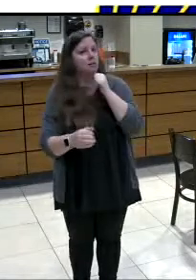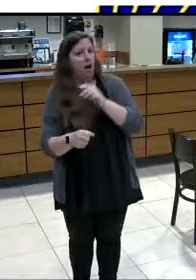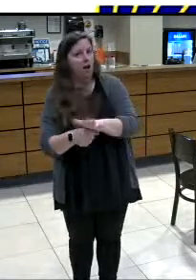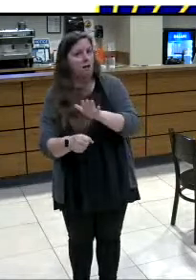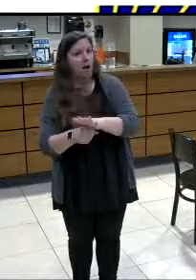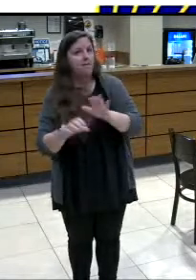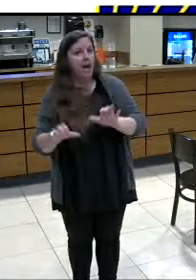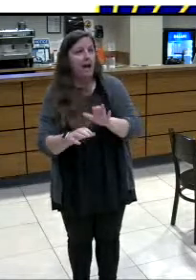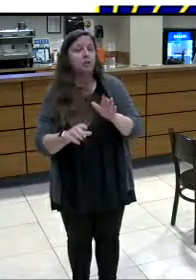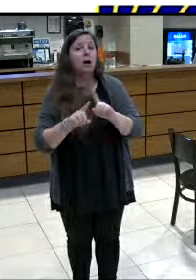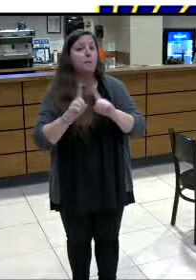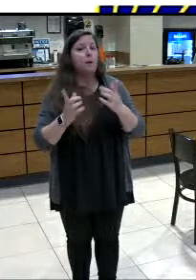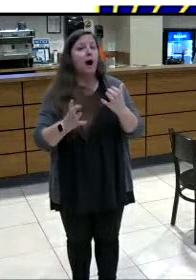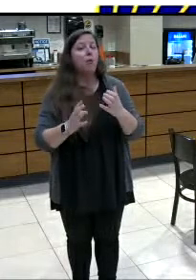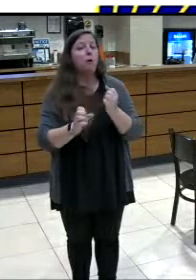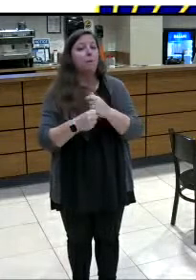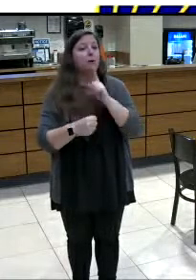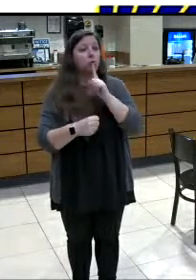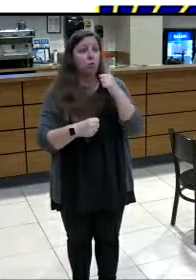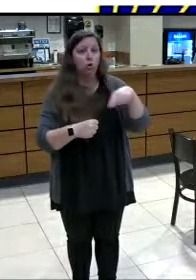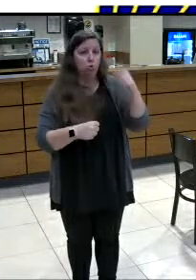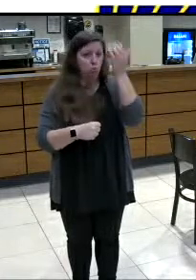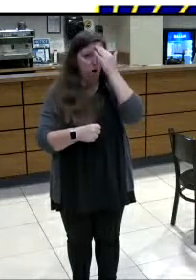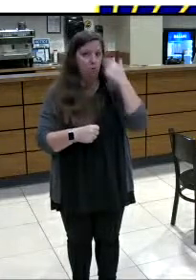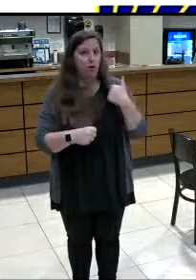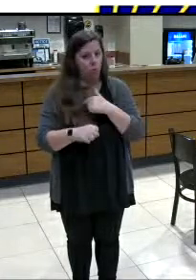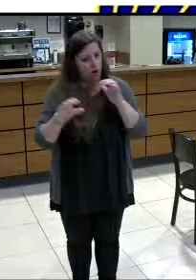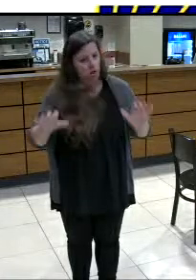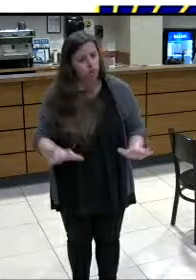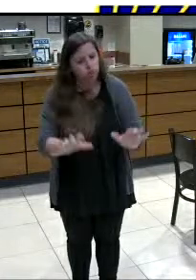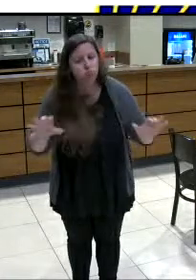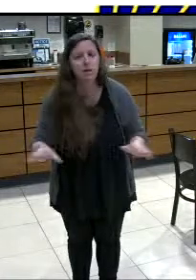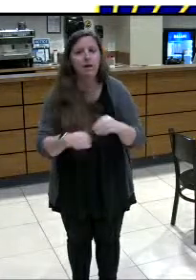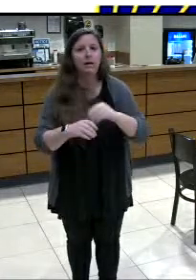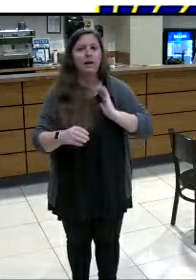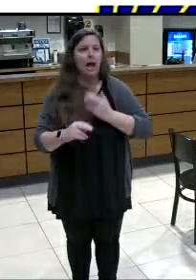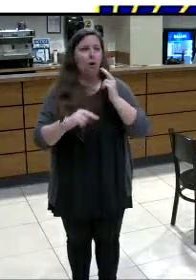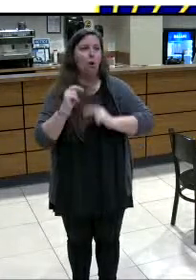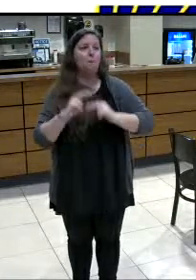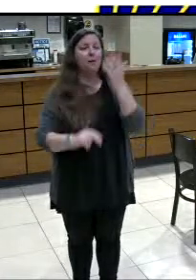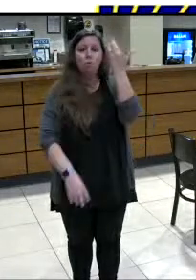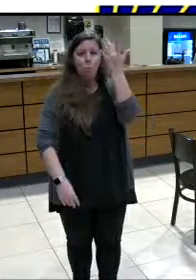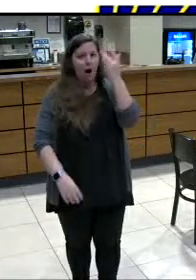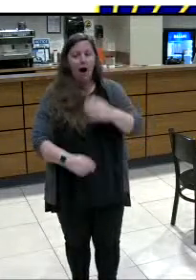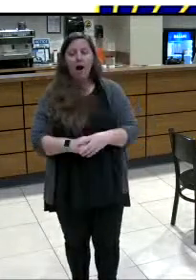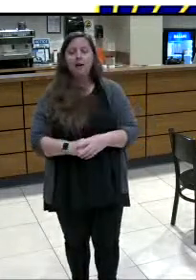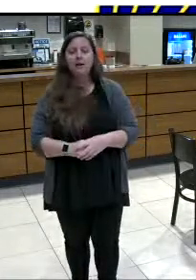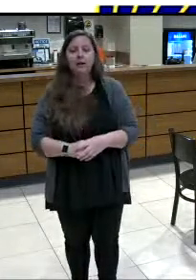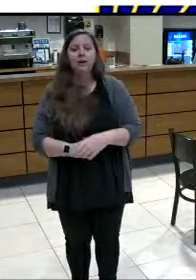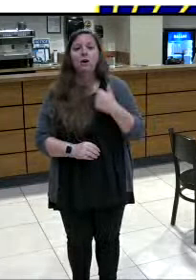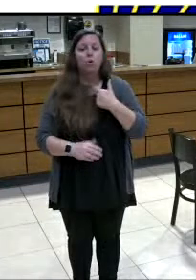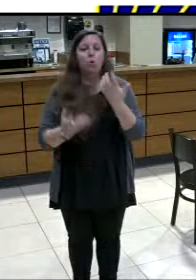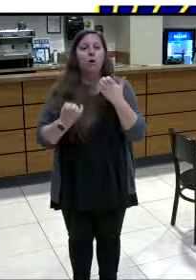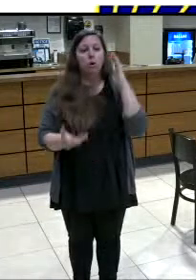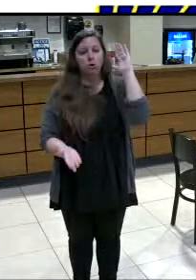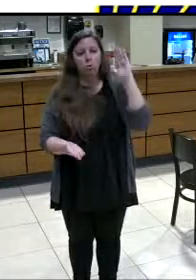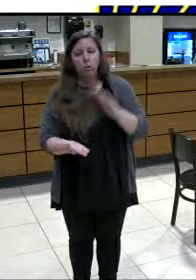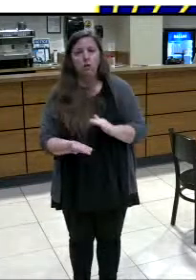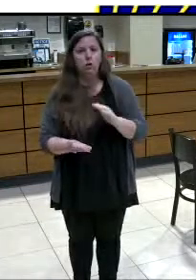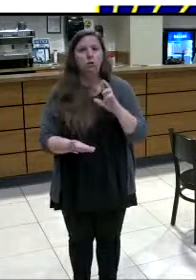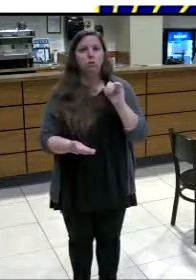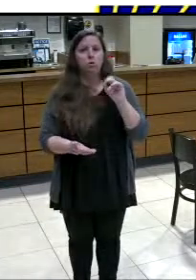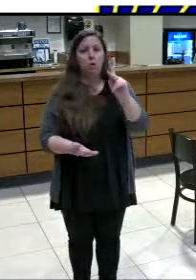action is actually moving forward in our buildings. Why do I want to do that? We want to reduce the risk of students entering our school to